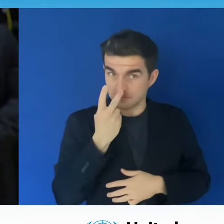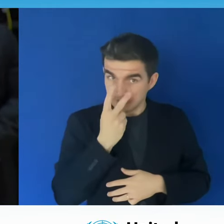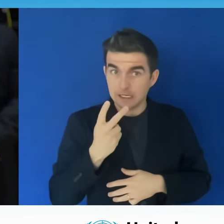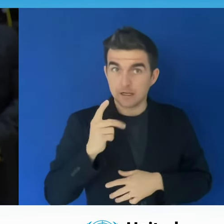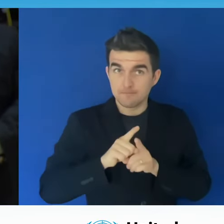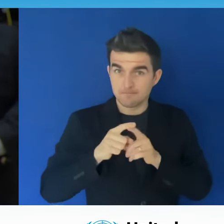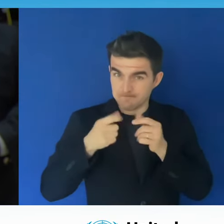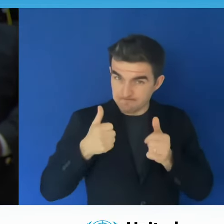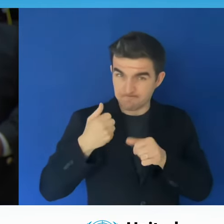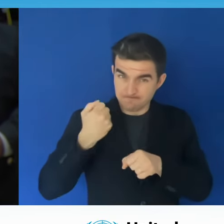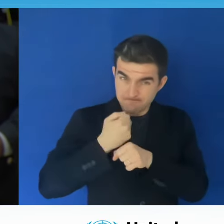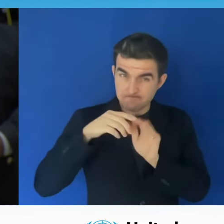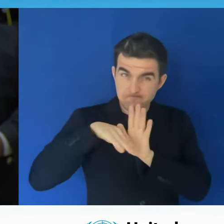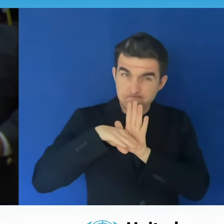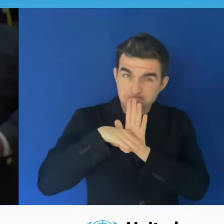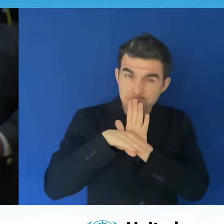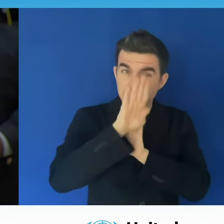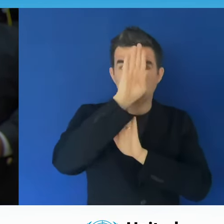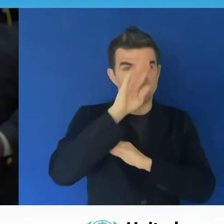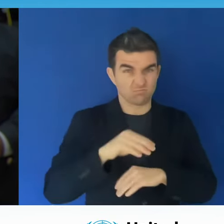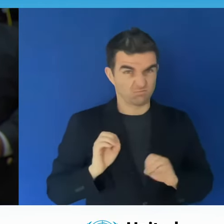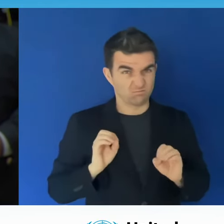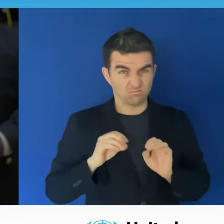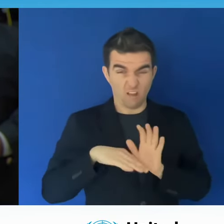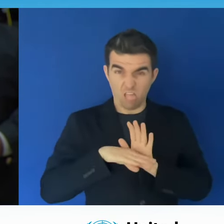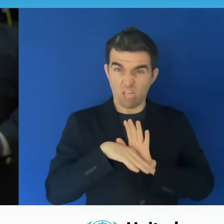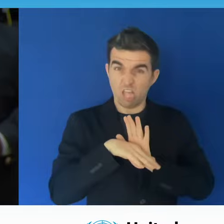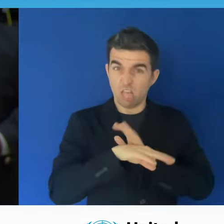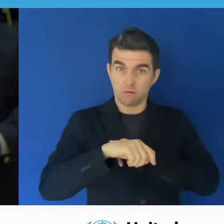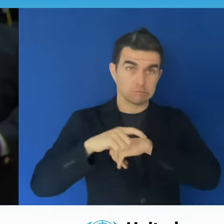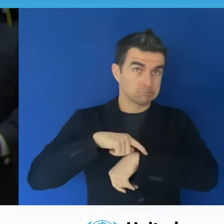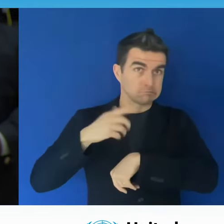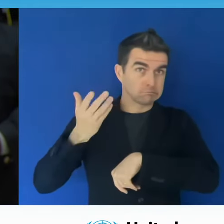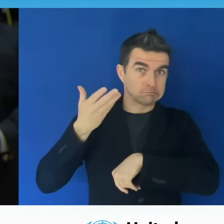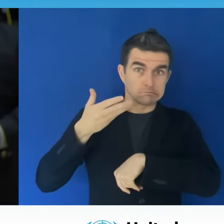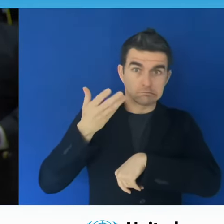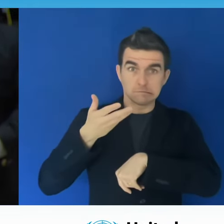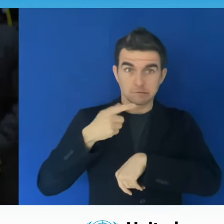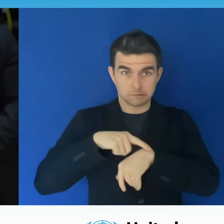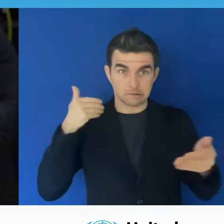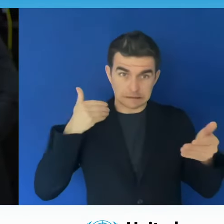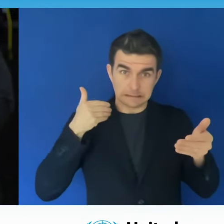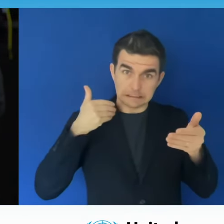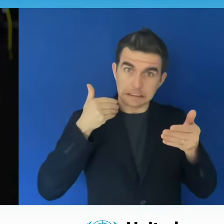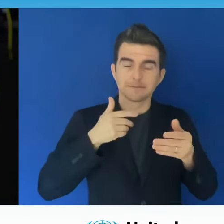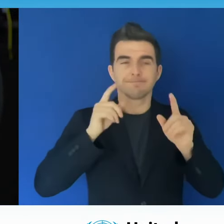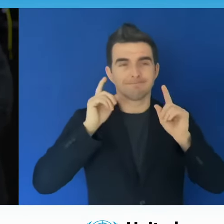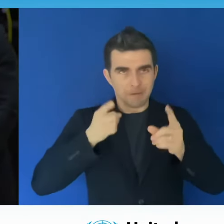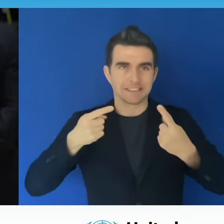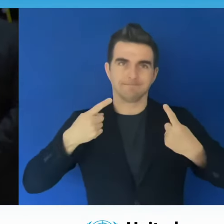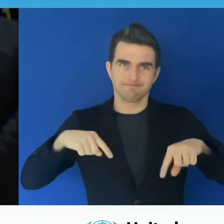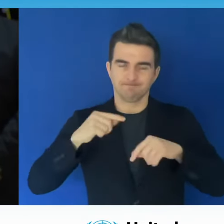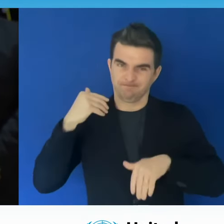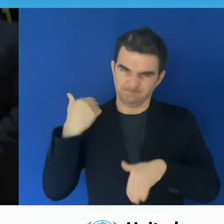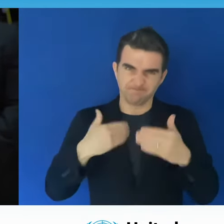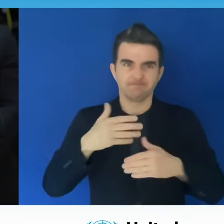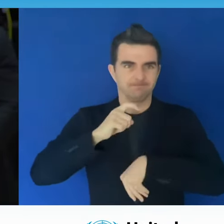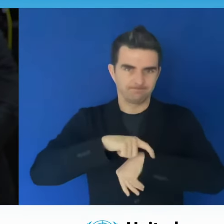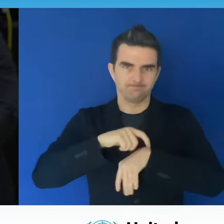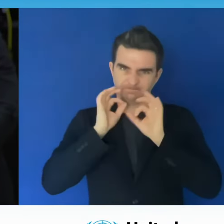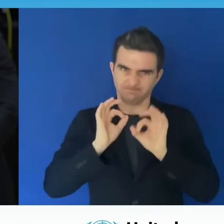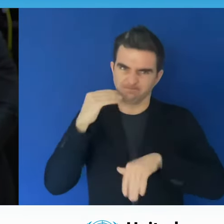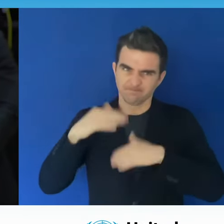late. And by making the right decisions, we should know that it is only possible to do so by involving the